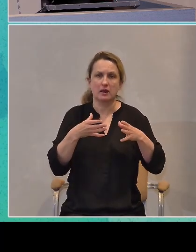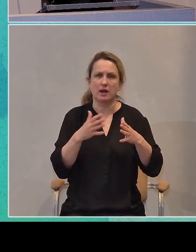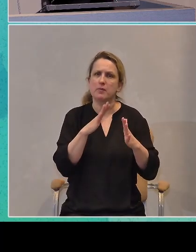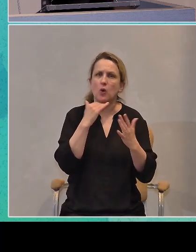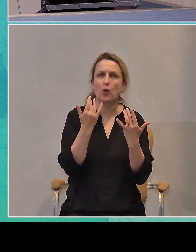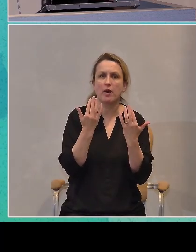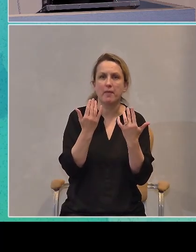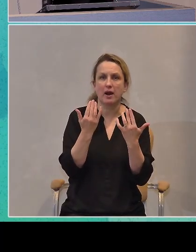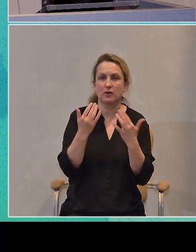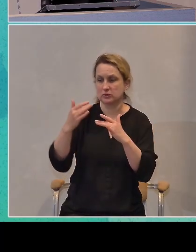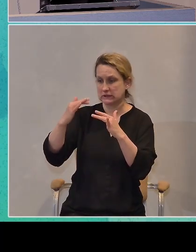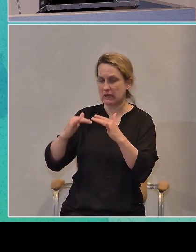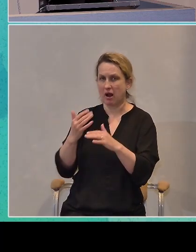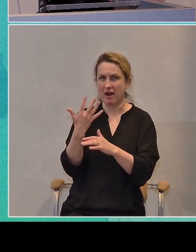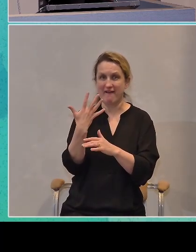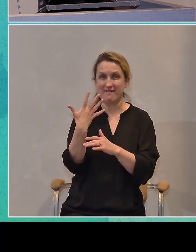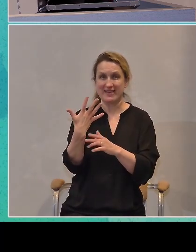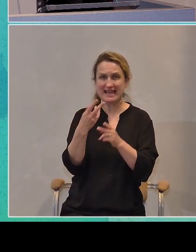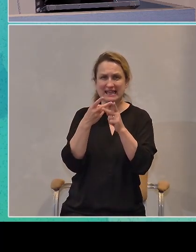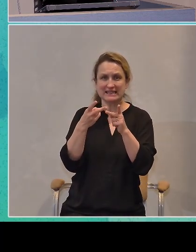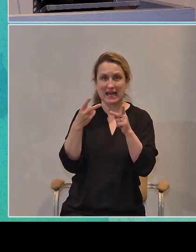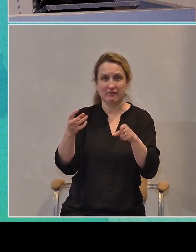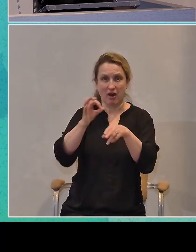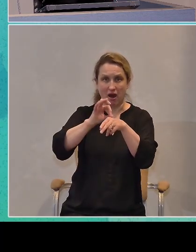aortic aneurysms in Europe?